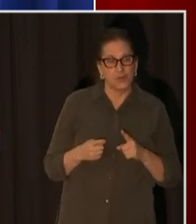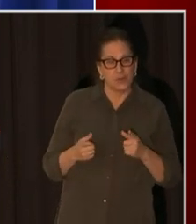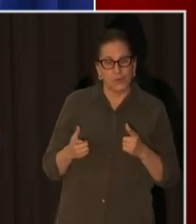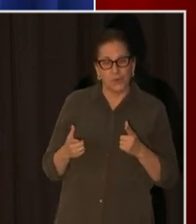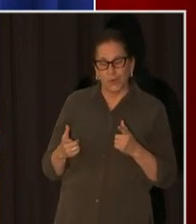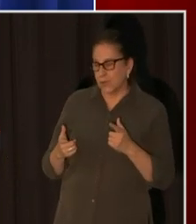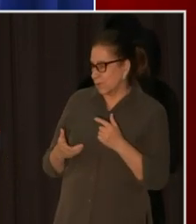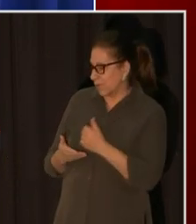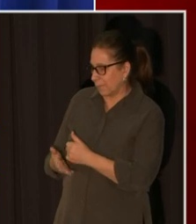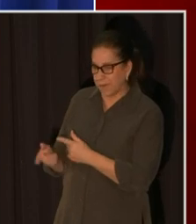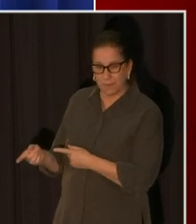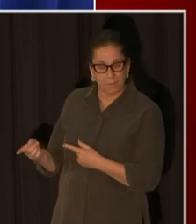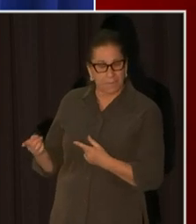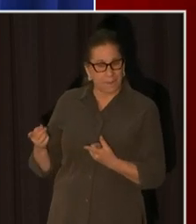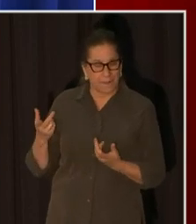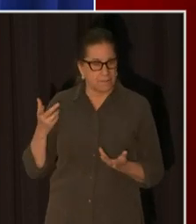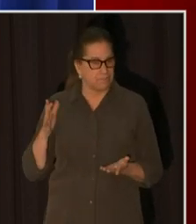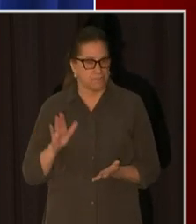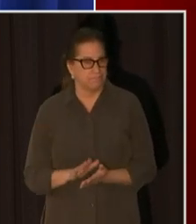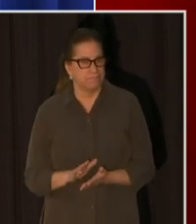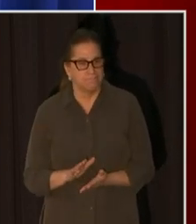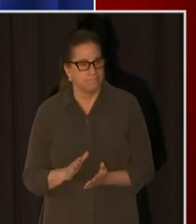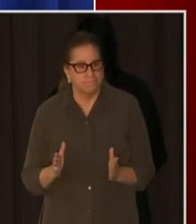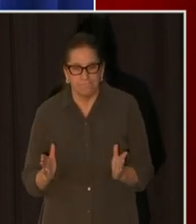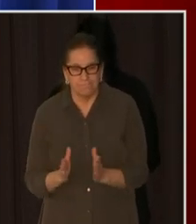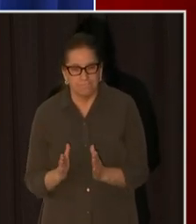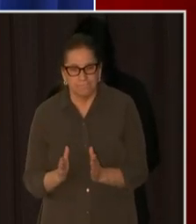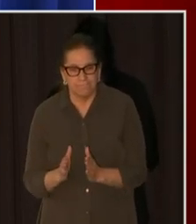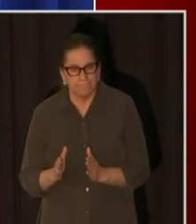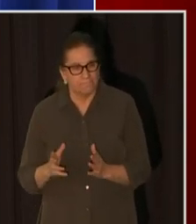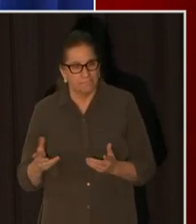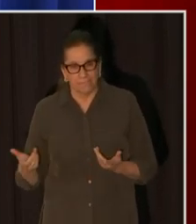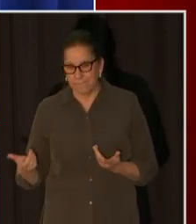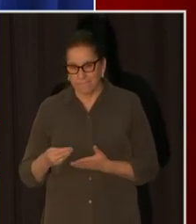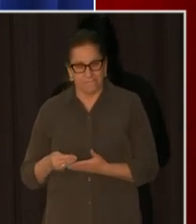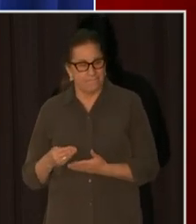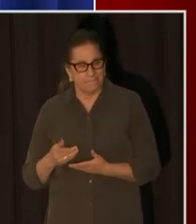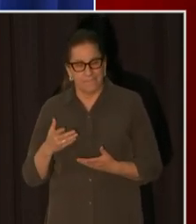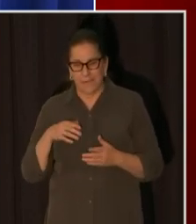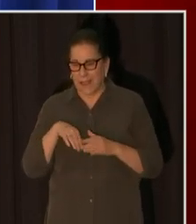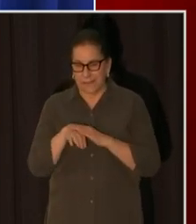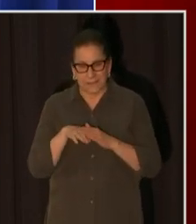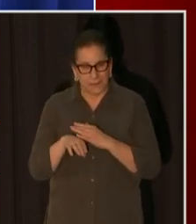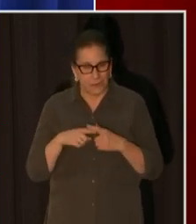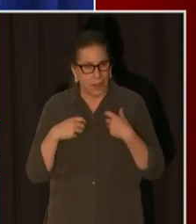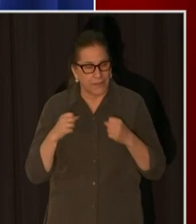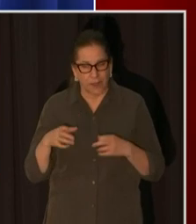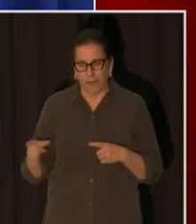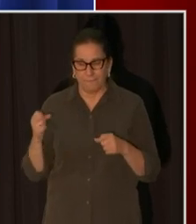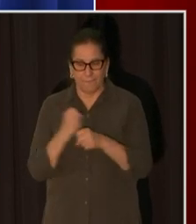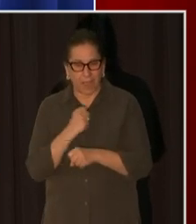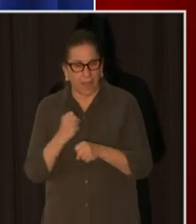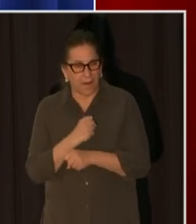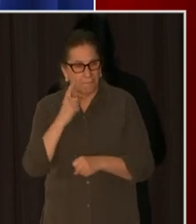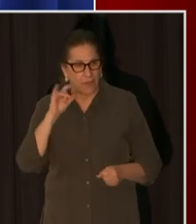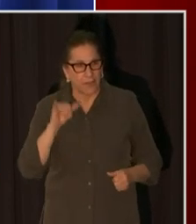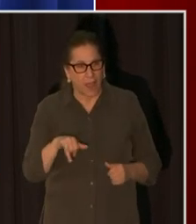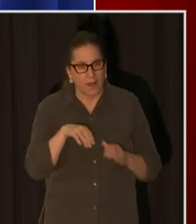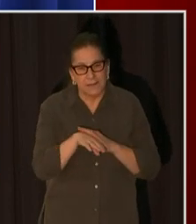access, and when bigger businesses can call faster, when you're a bigger business and when it costs